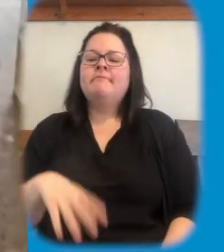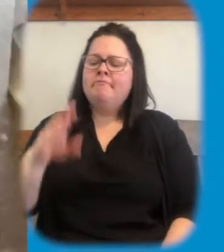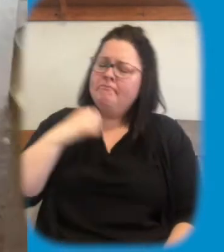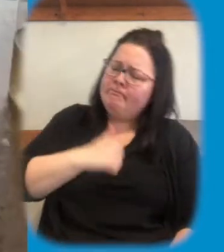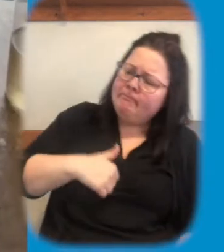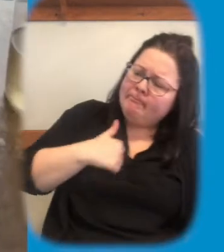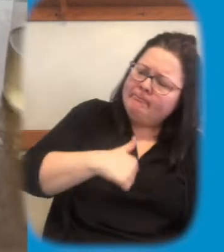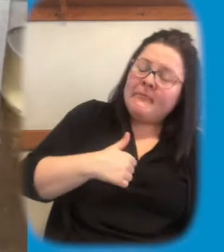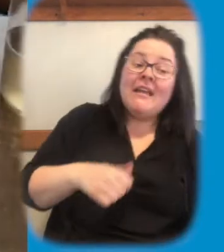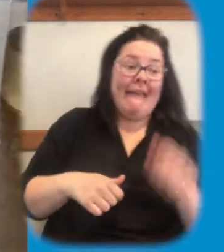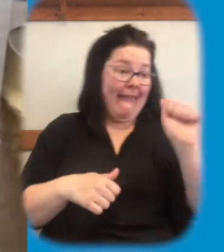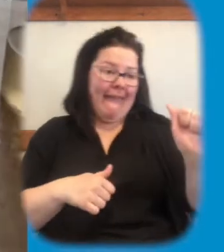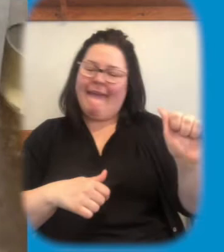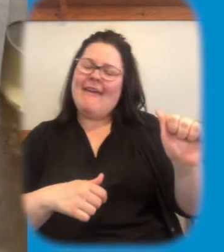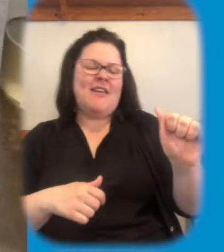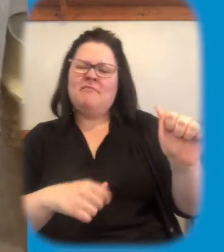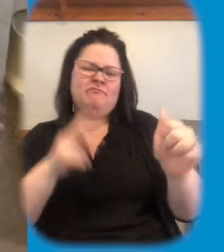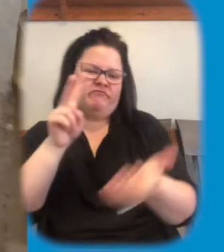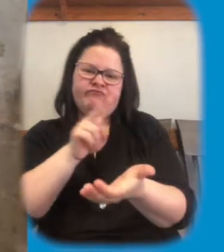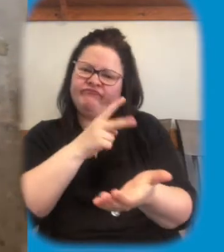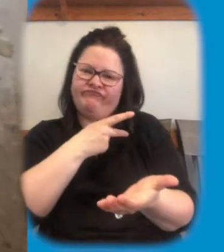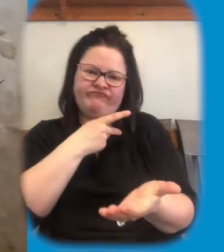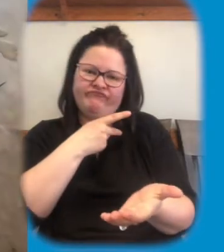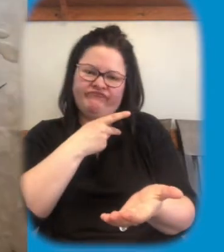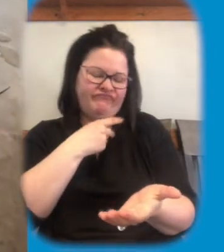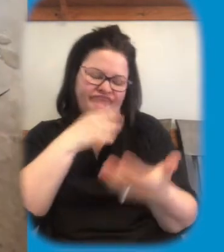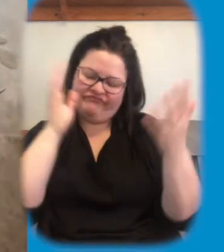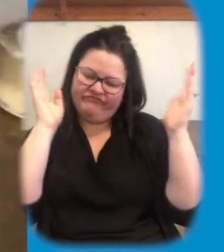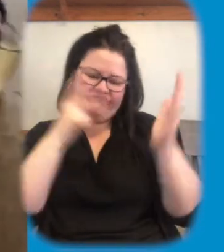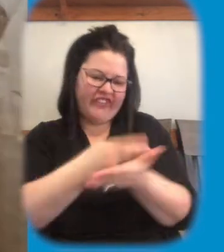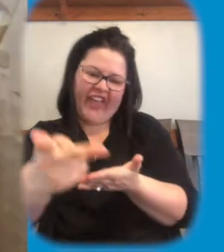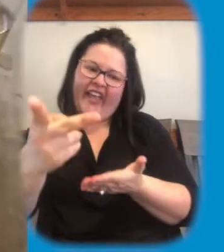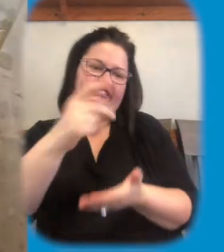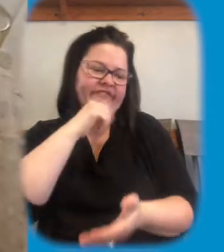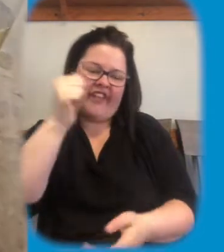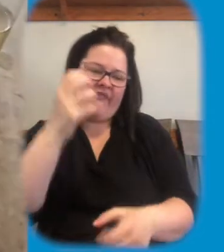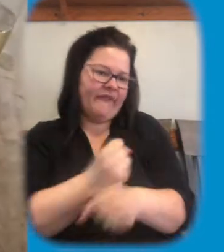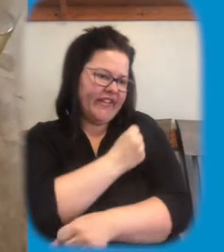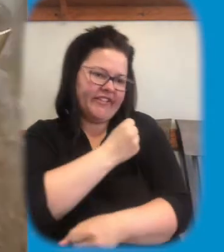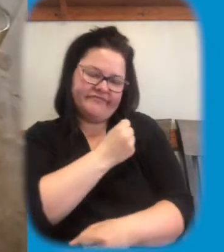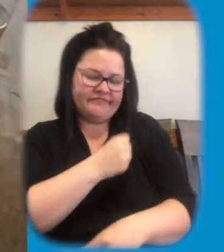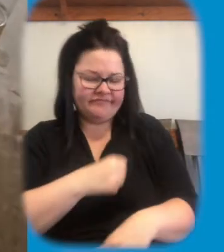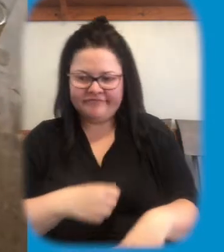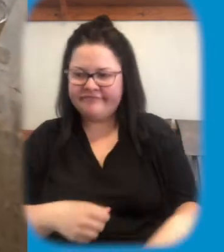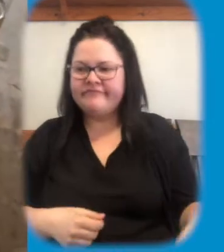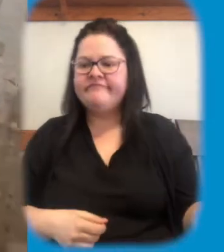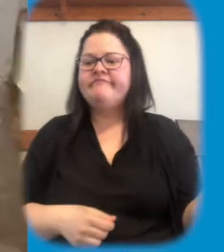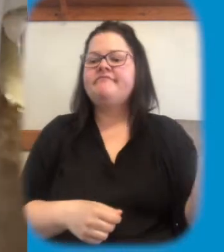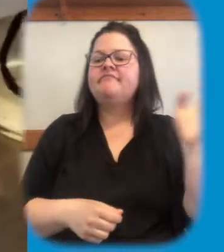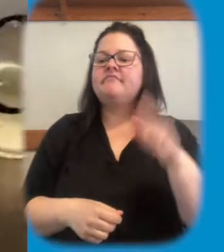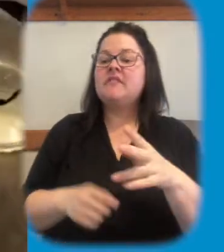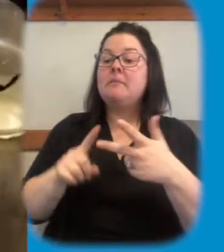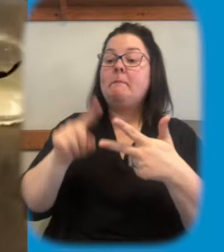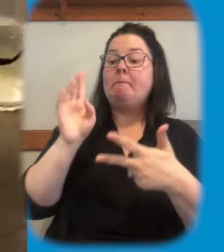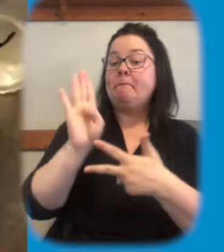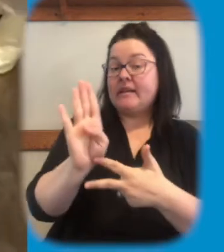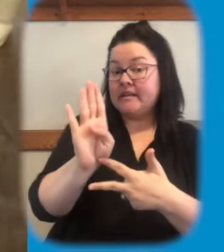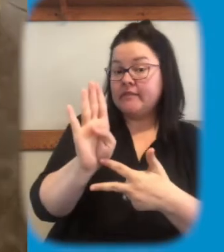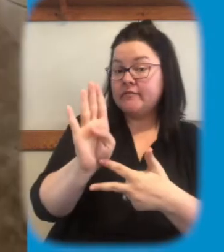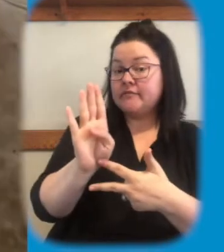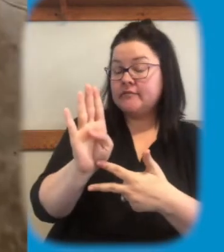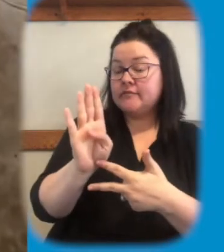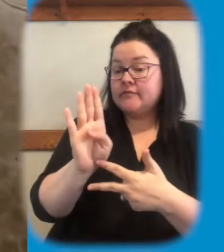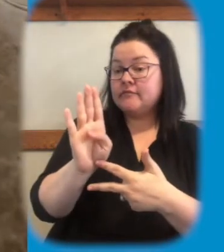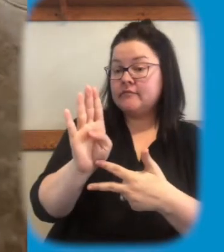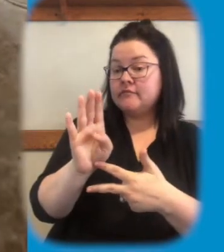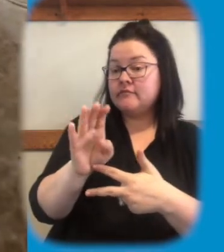Yeah. Sorry, A. Sorry, first letter of the alphabet. Let's look at B and C. Not that much of a difference. This one's